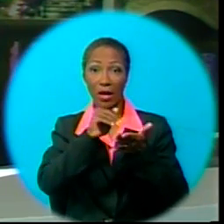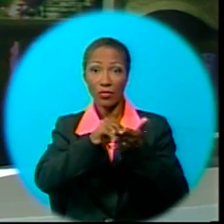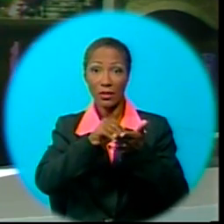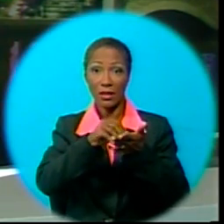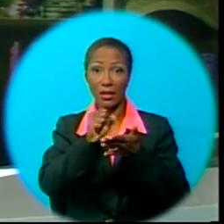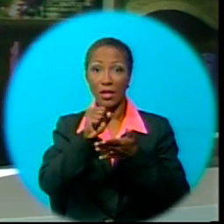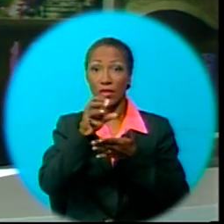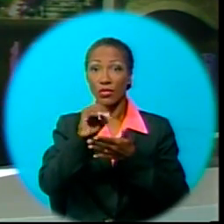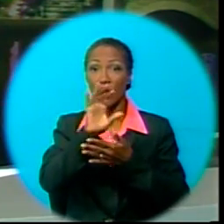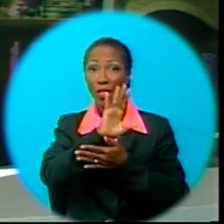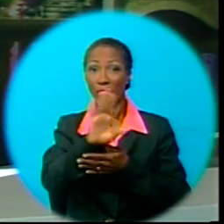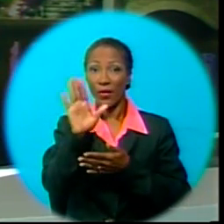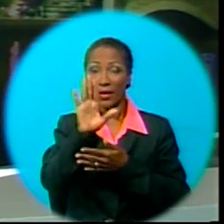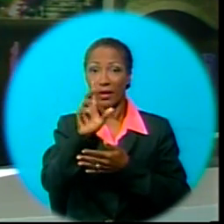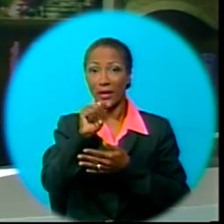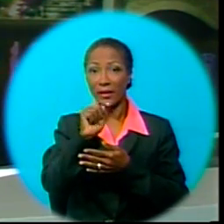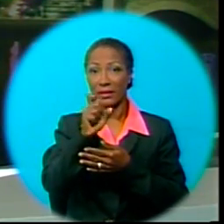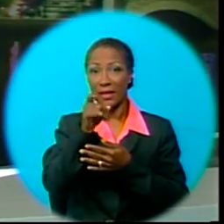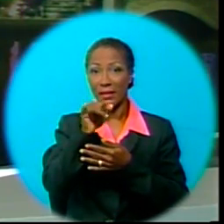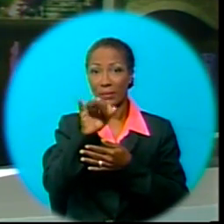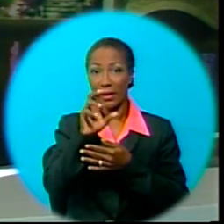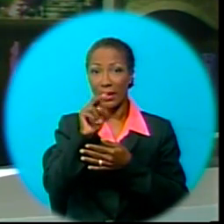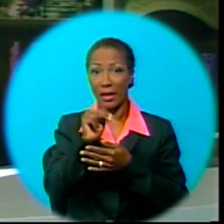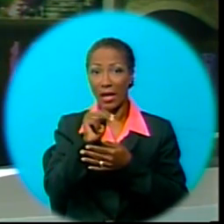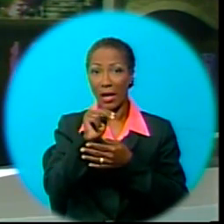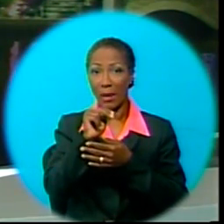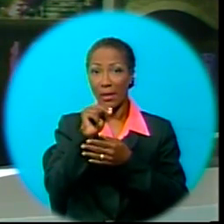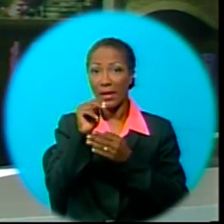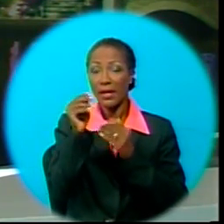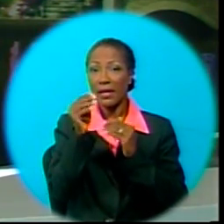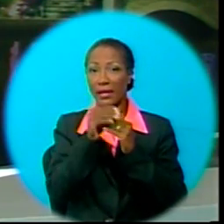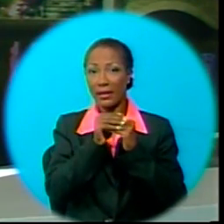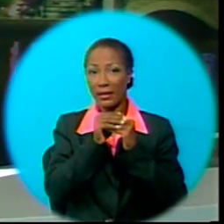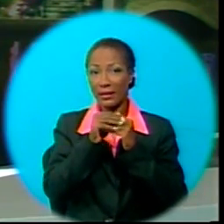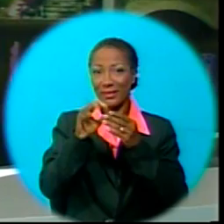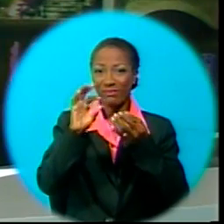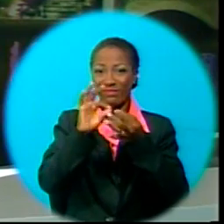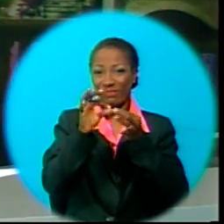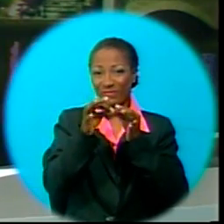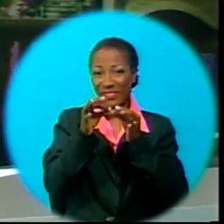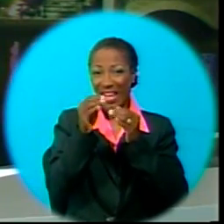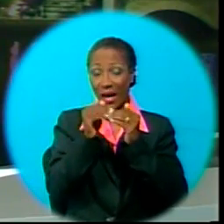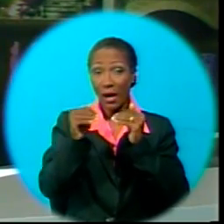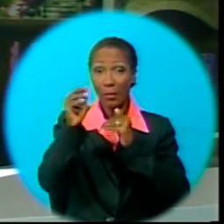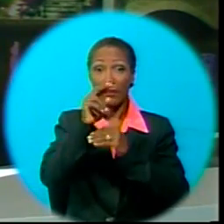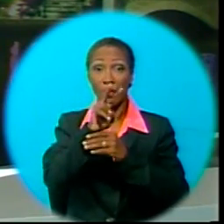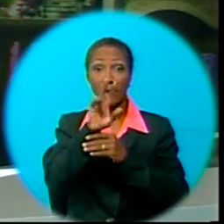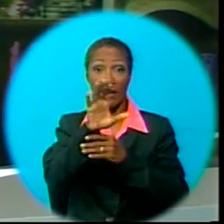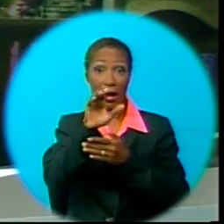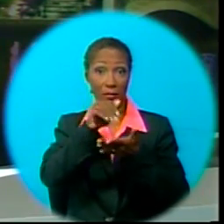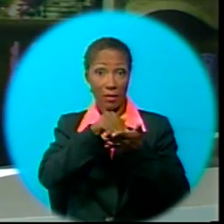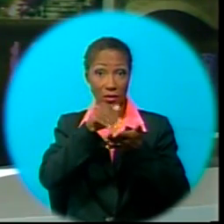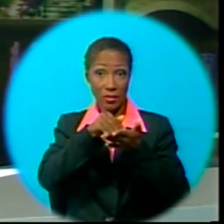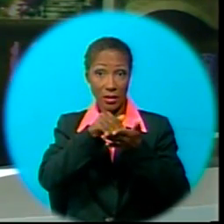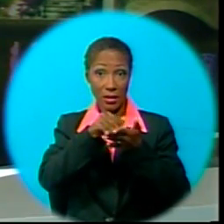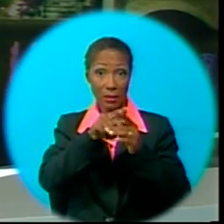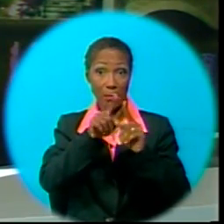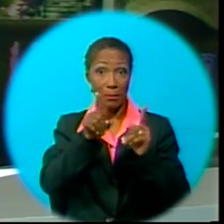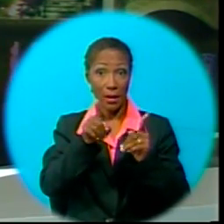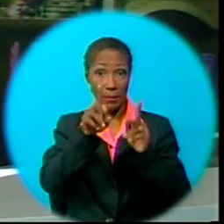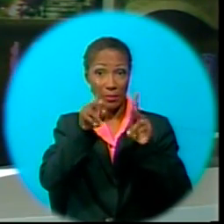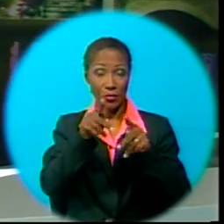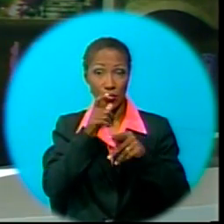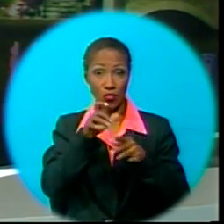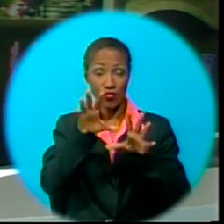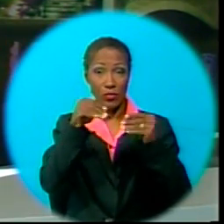$25,000, and so their taxable income is calculated above $25,000. However, those receiving pension